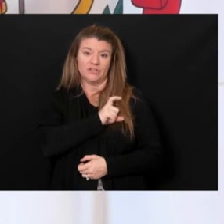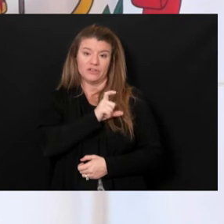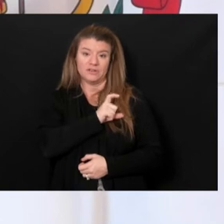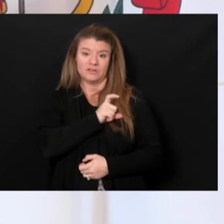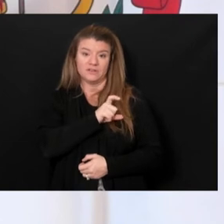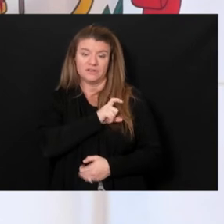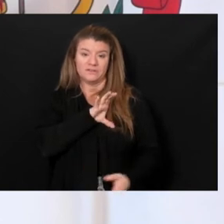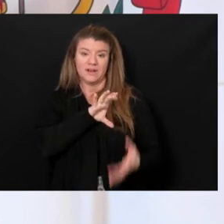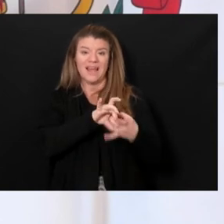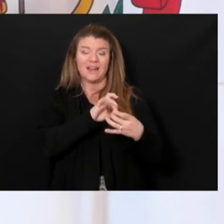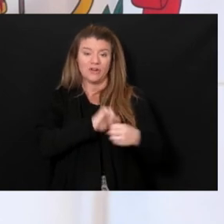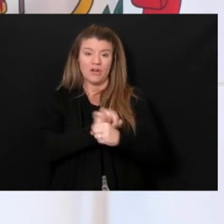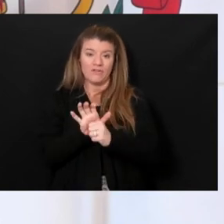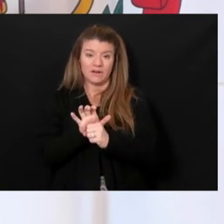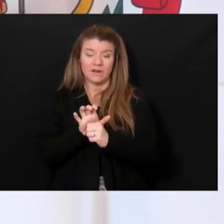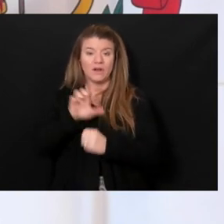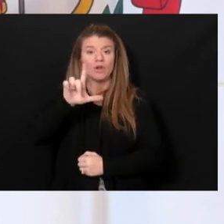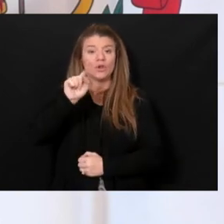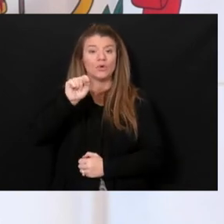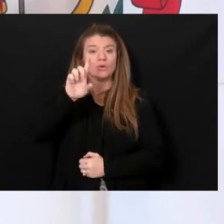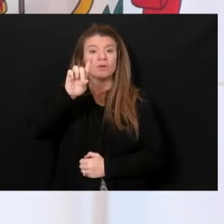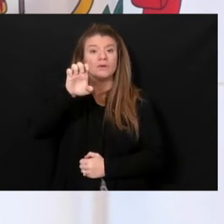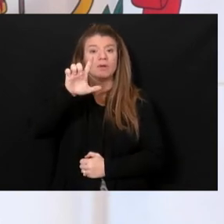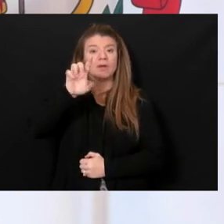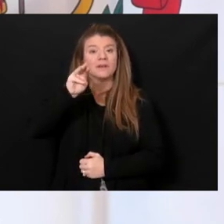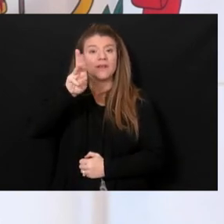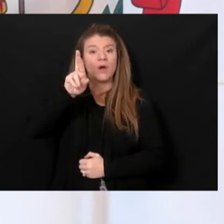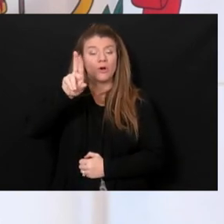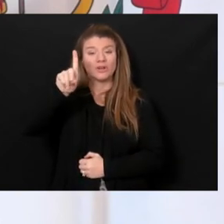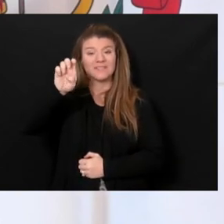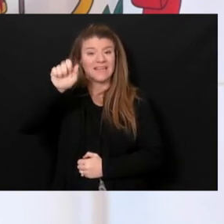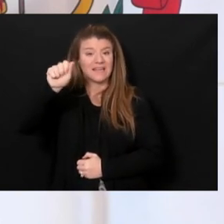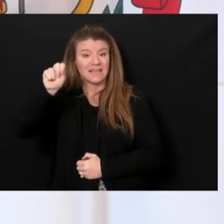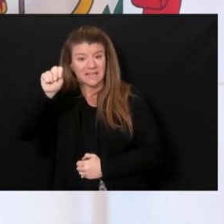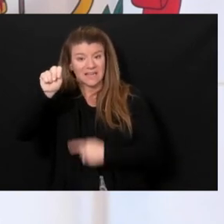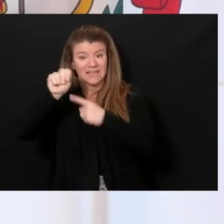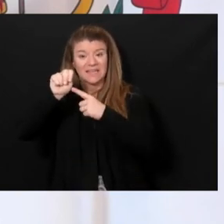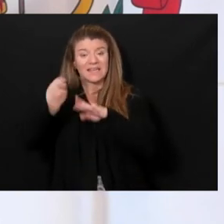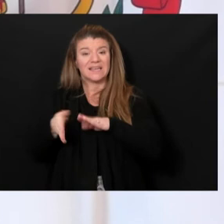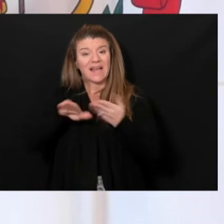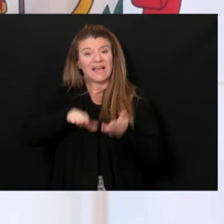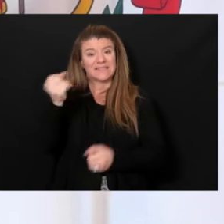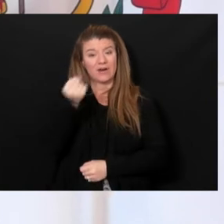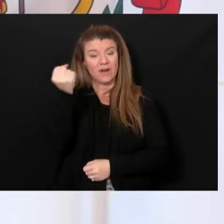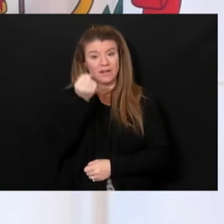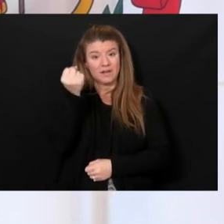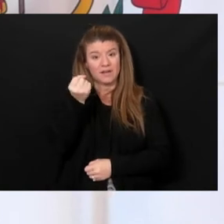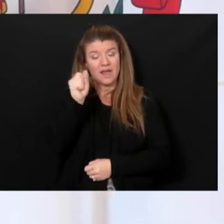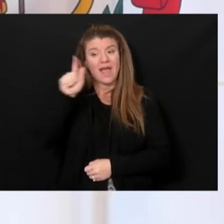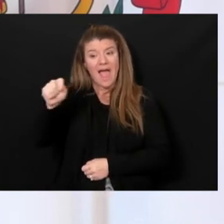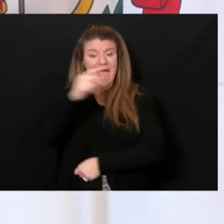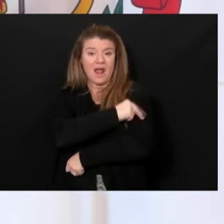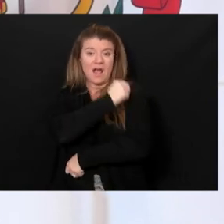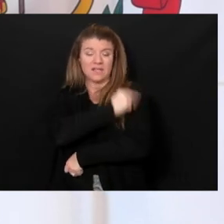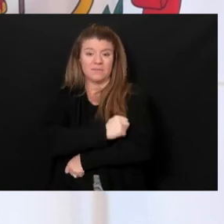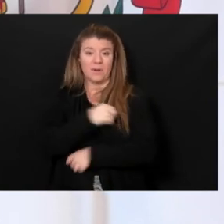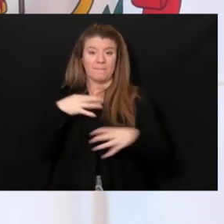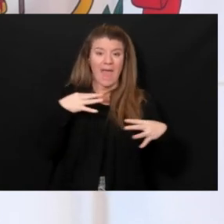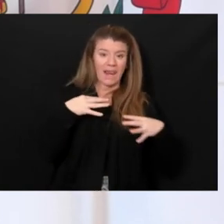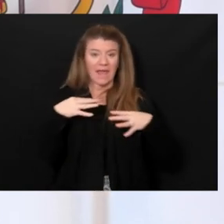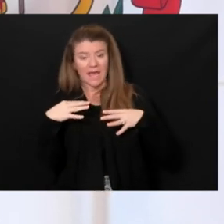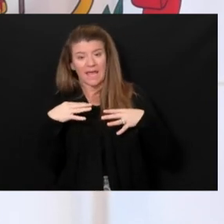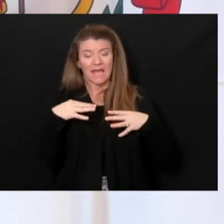COVID-19. Lieutenant Delmer Dean died on Saturday at a hospital battling COVID